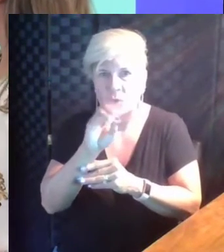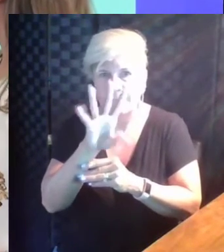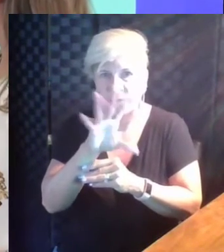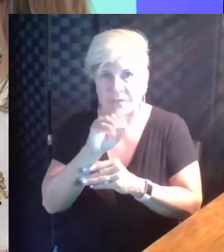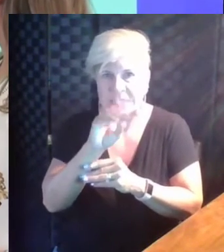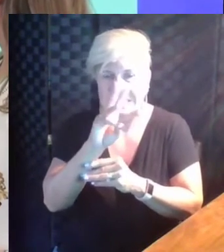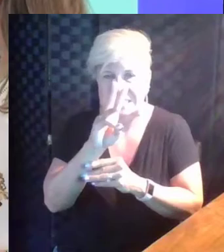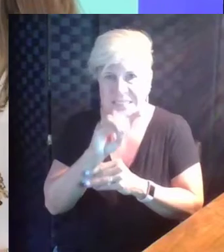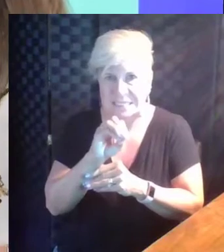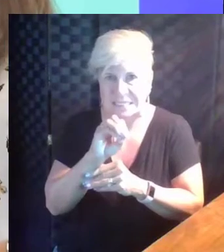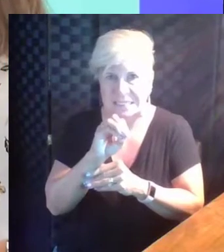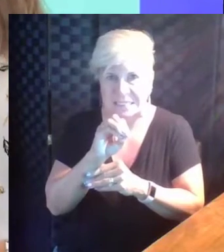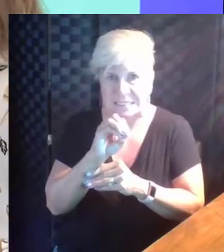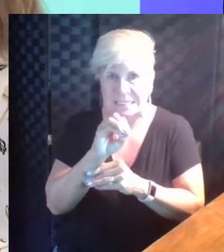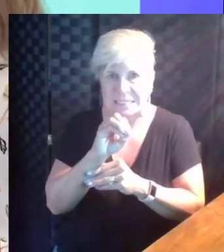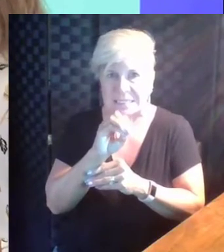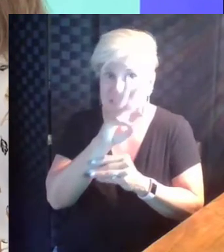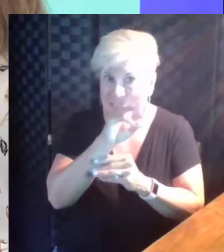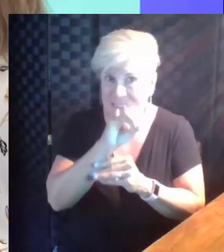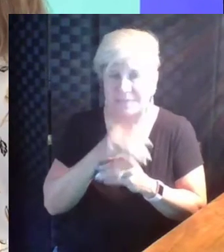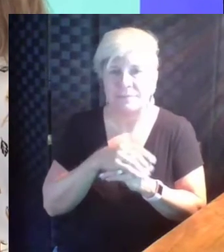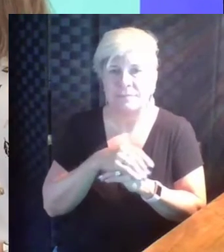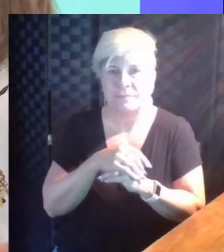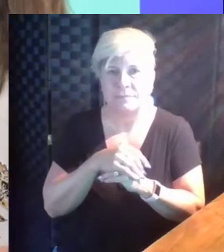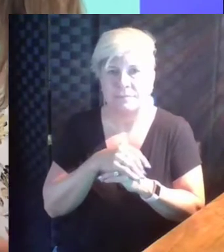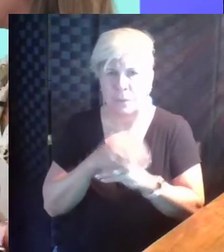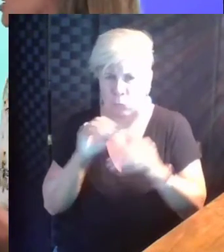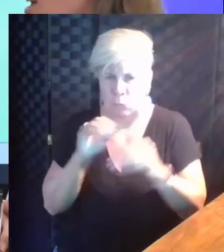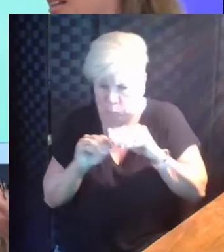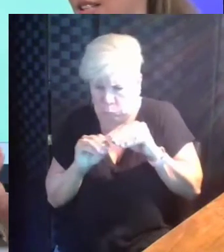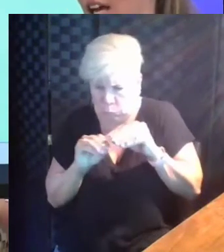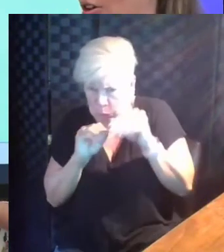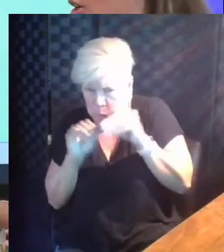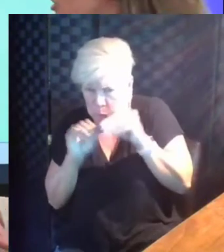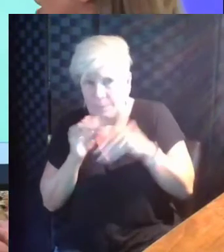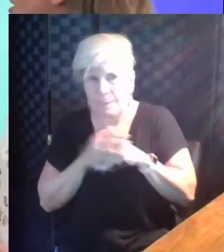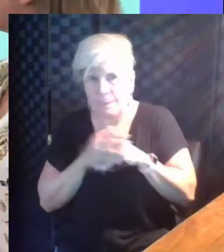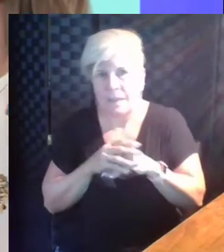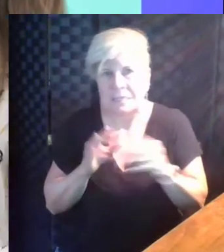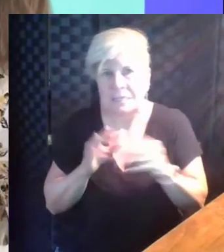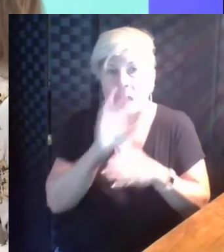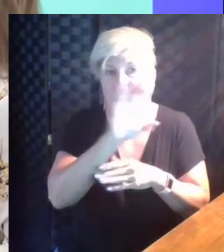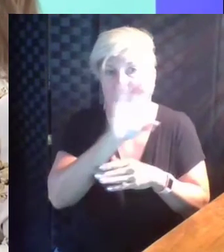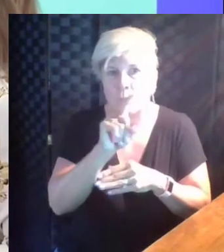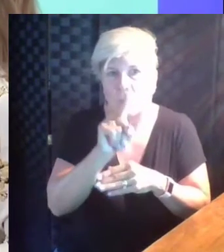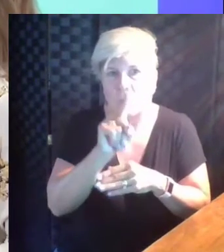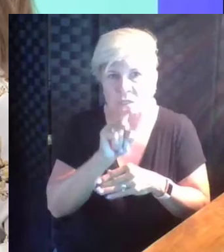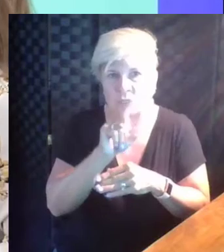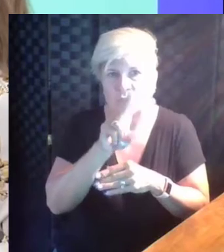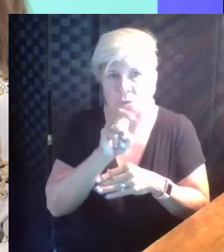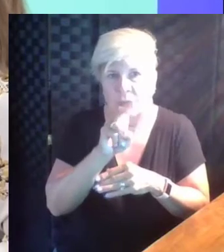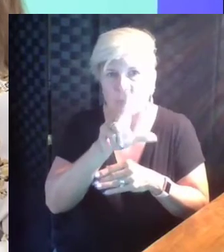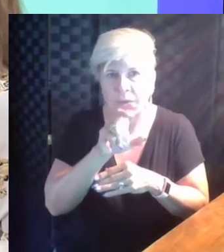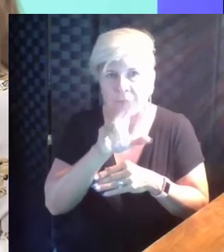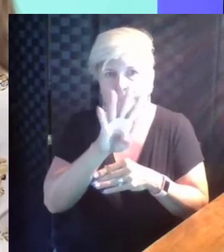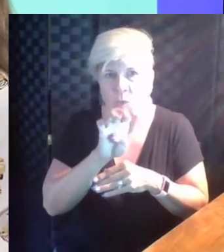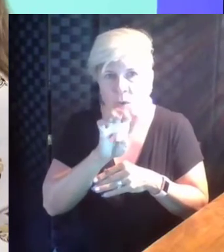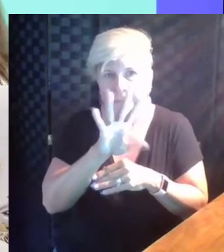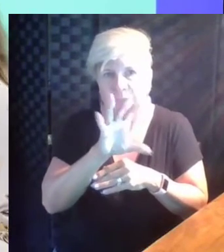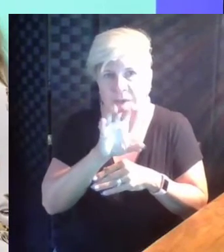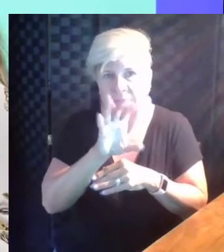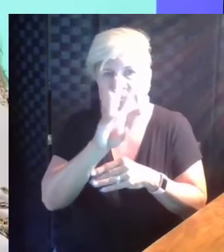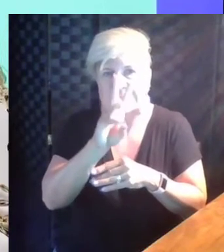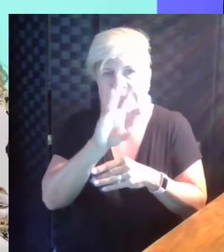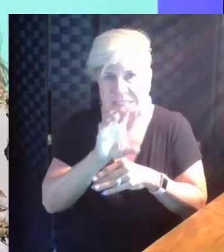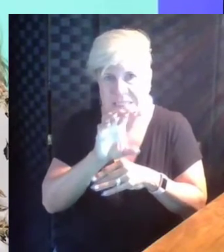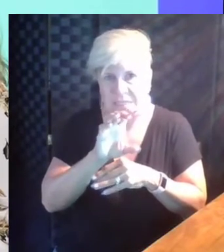30, 40, 50, 60. I ran out of room down here. Let's count our hundreds. 100, 200, 300,